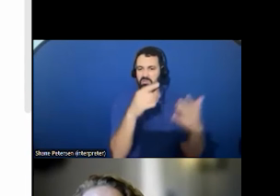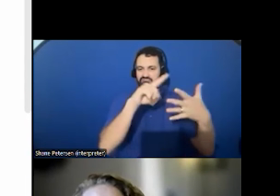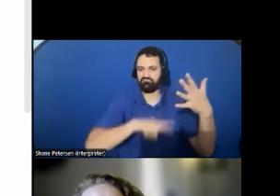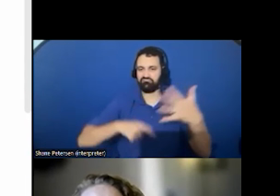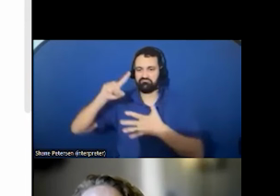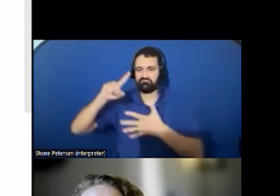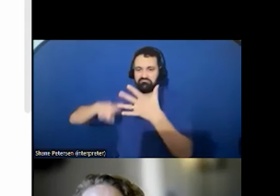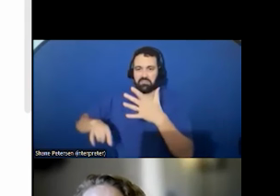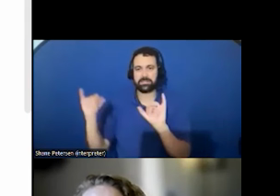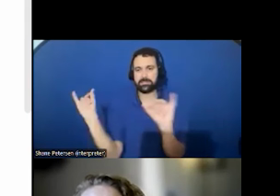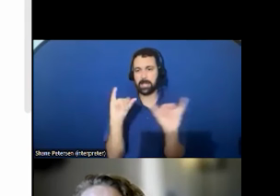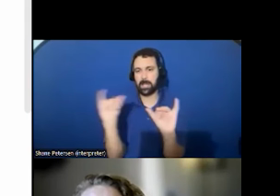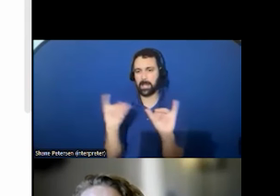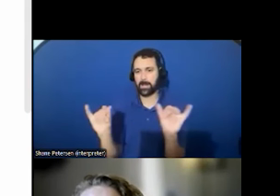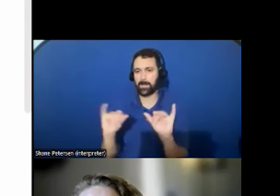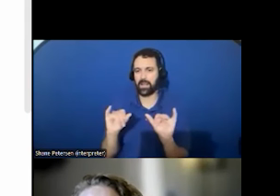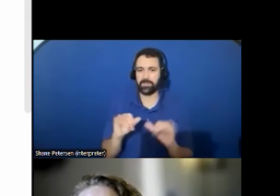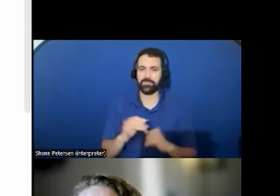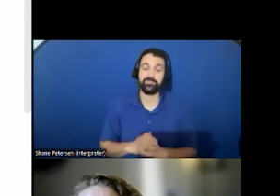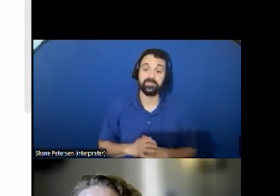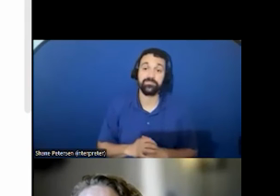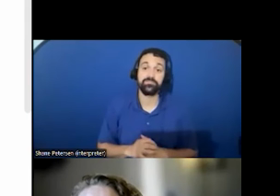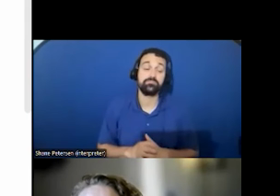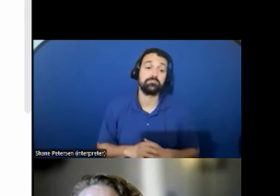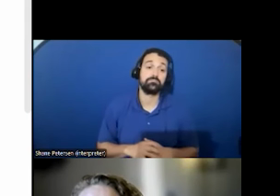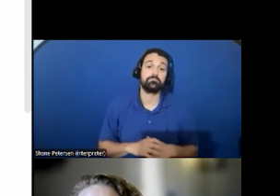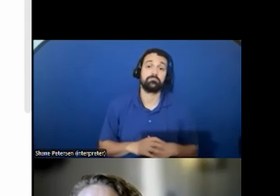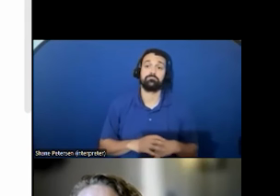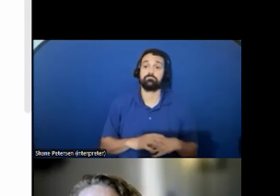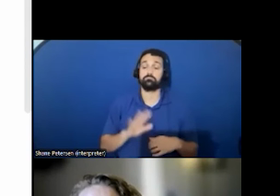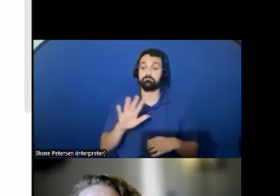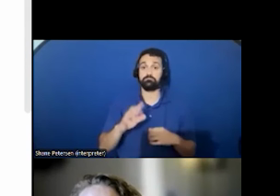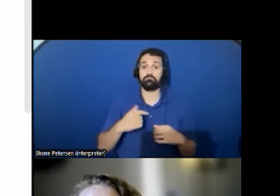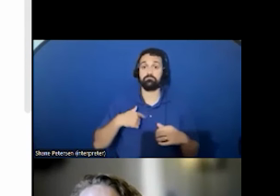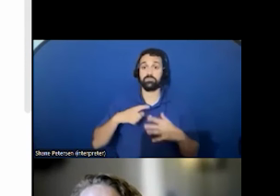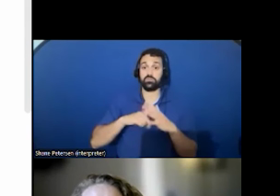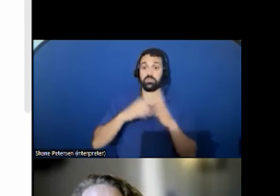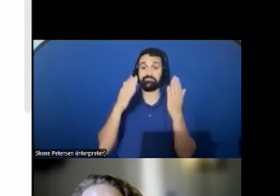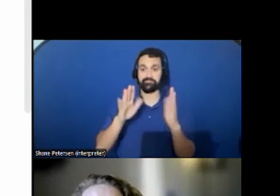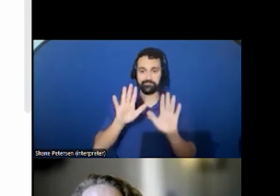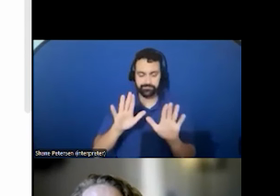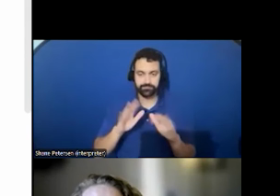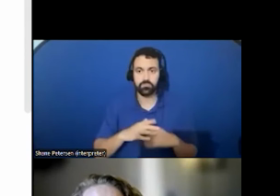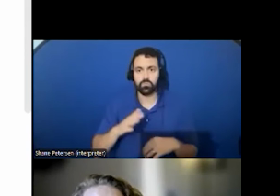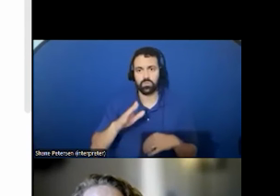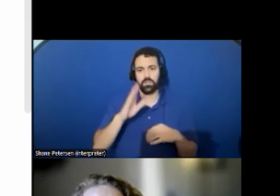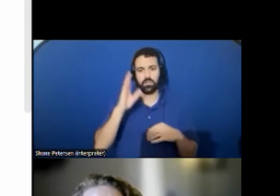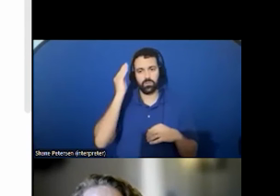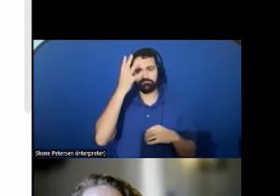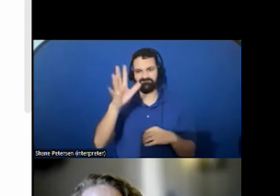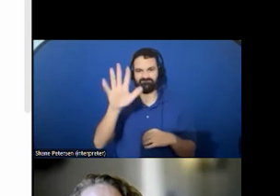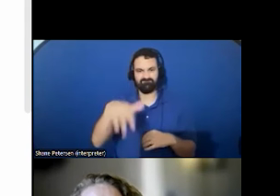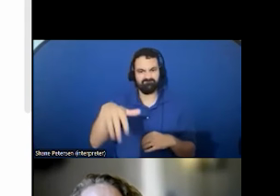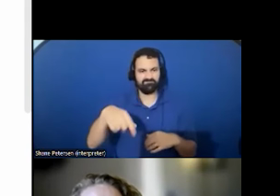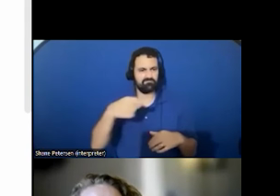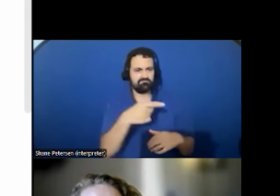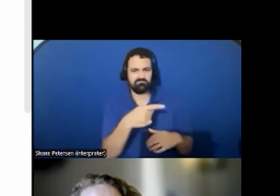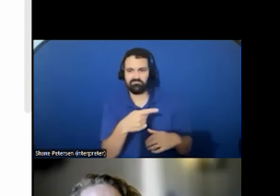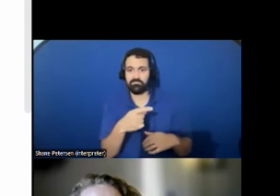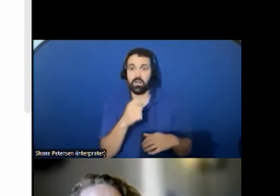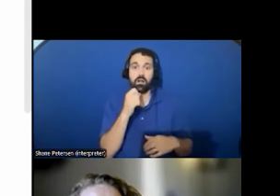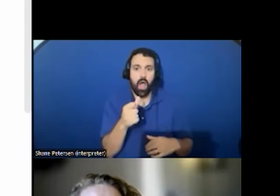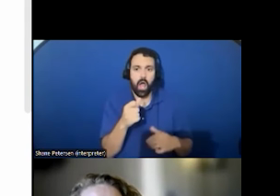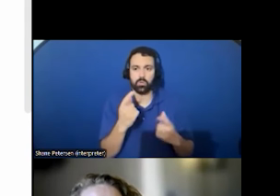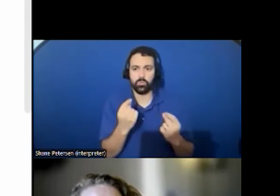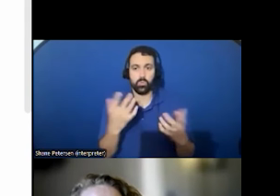one thing I do want to point out before I even get started and showing you what it does is tell you up front what it does not do. It does not